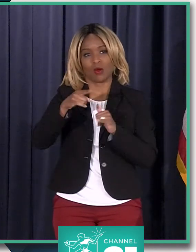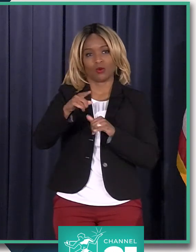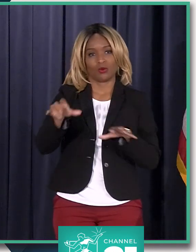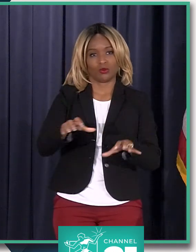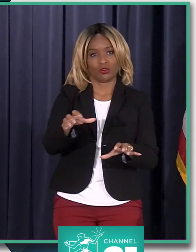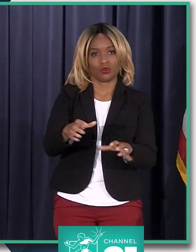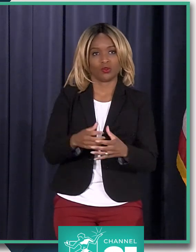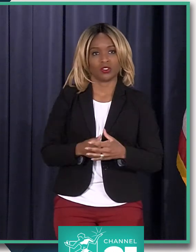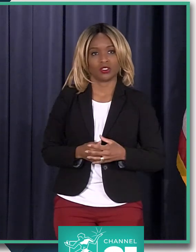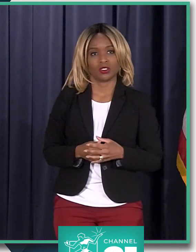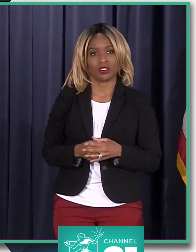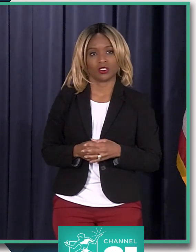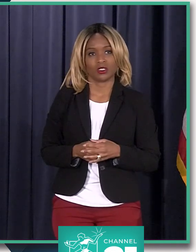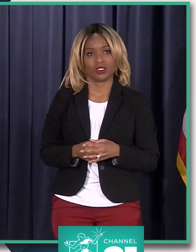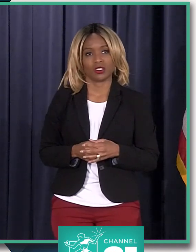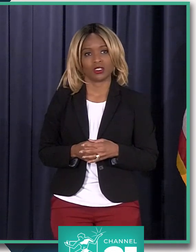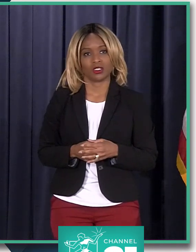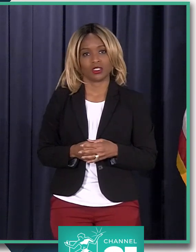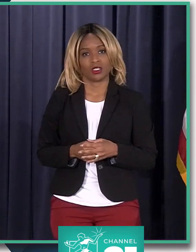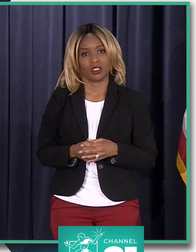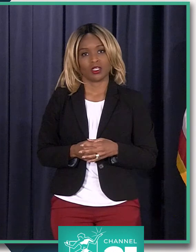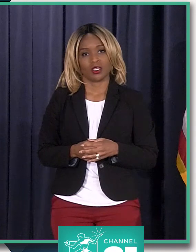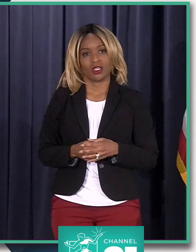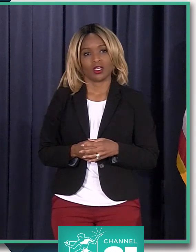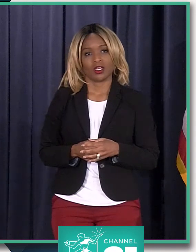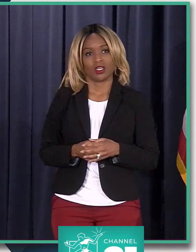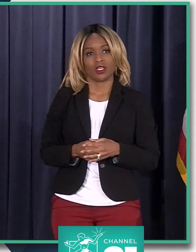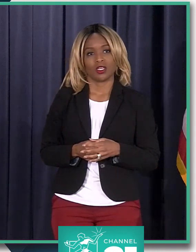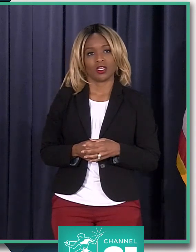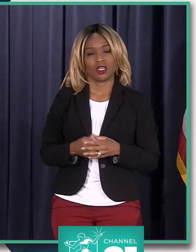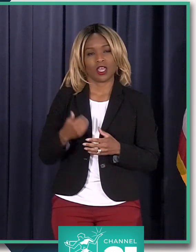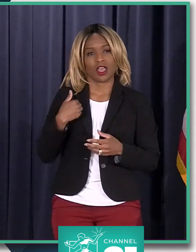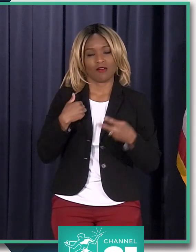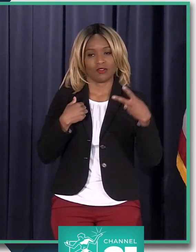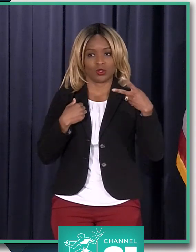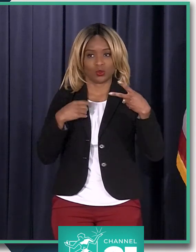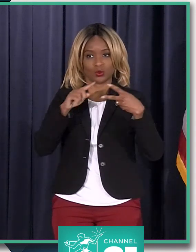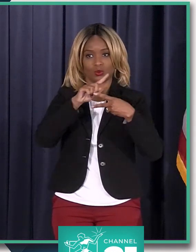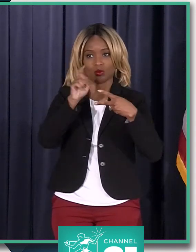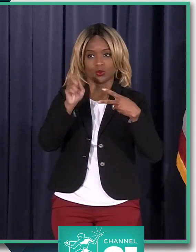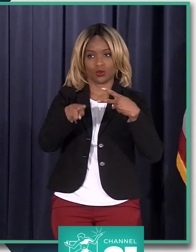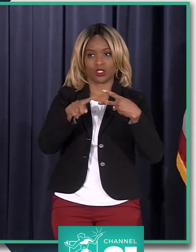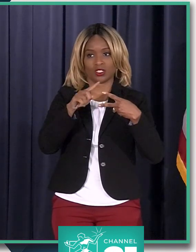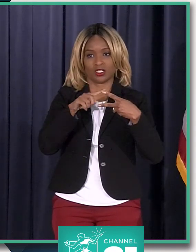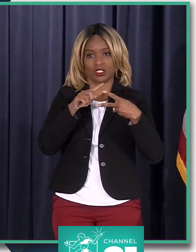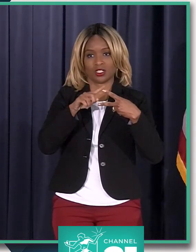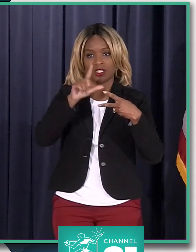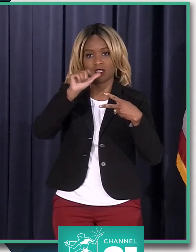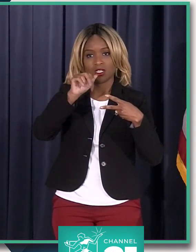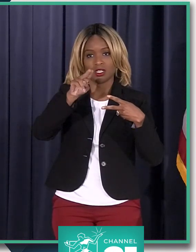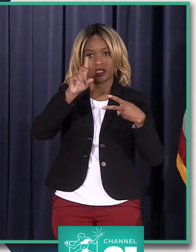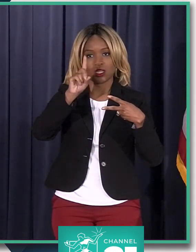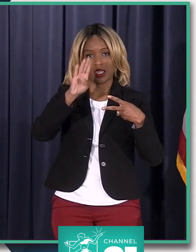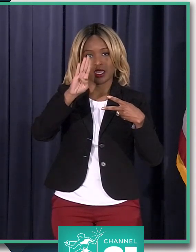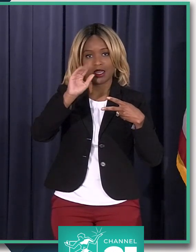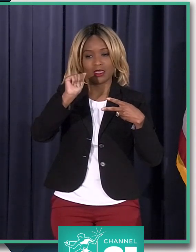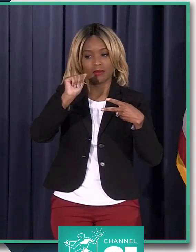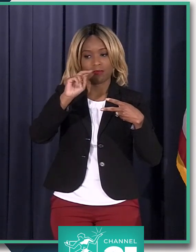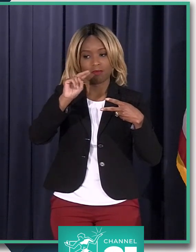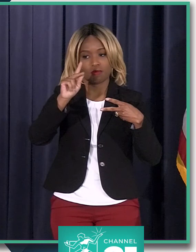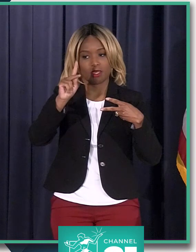you? I'm well, and yourself. I have two questions. I have a land bank problem